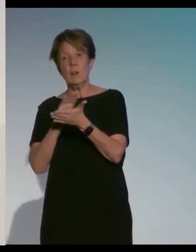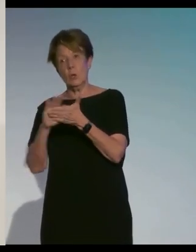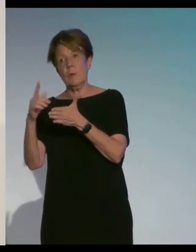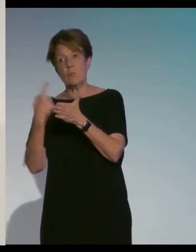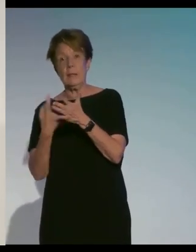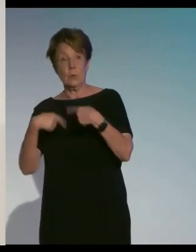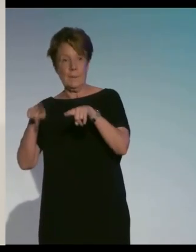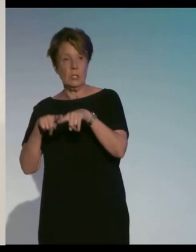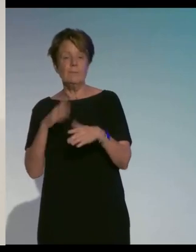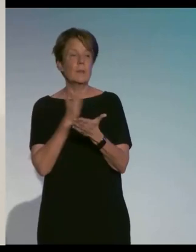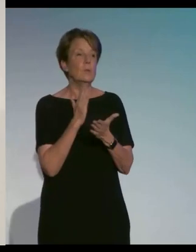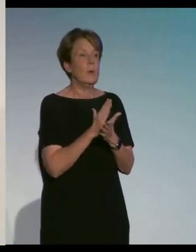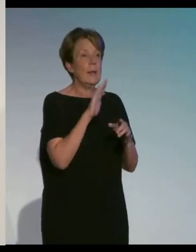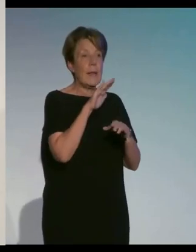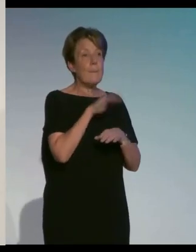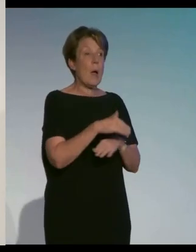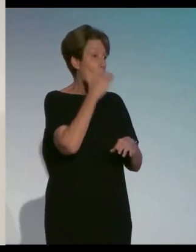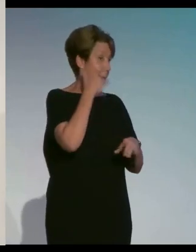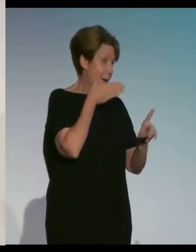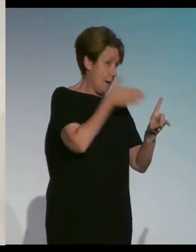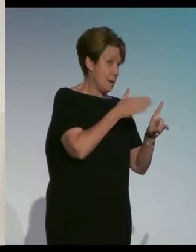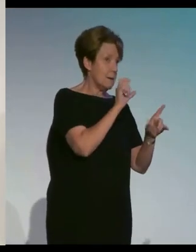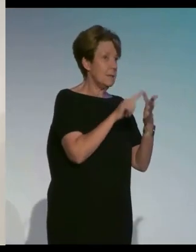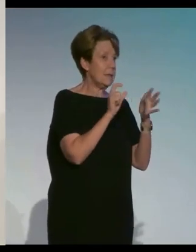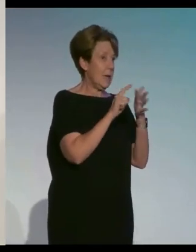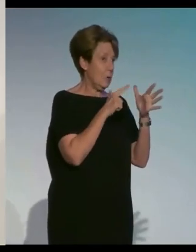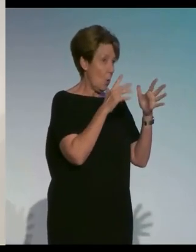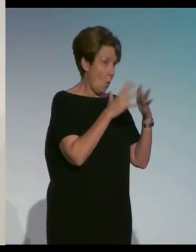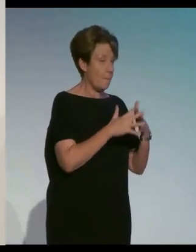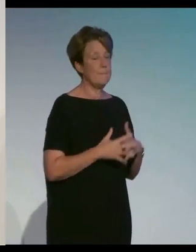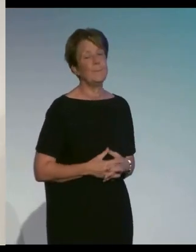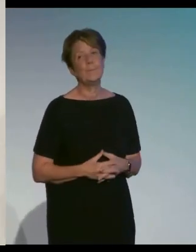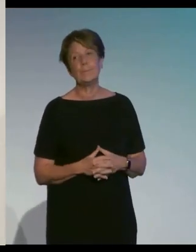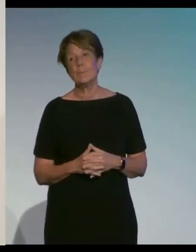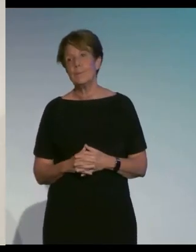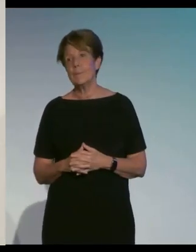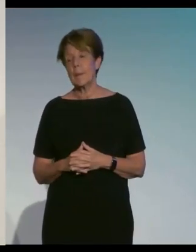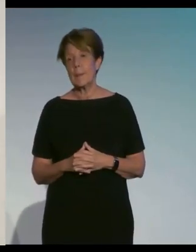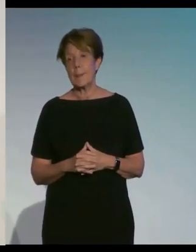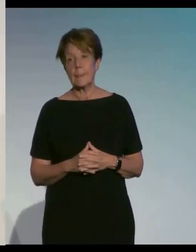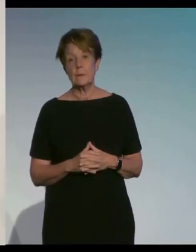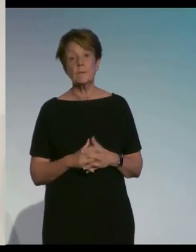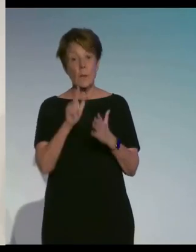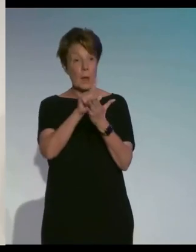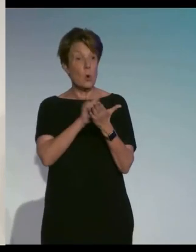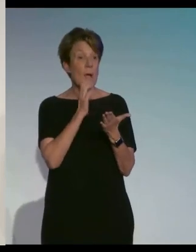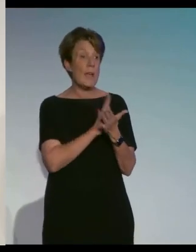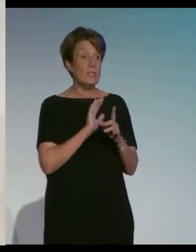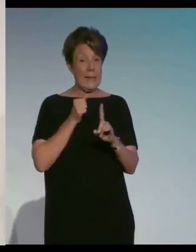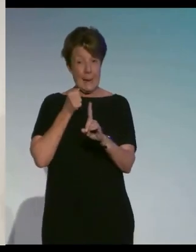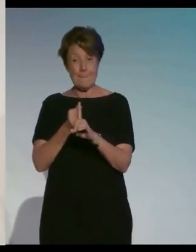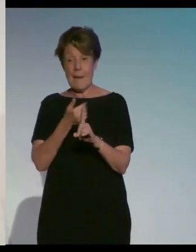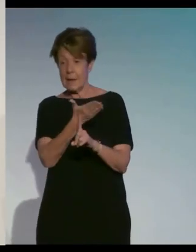it's about women as well, CEDAW. And since this is a law that is impacting women in Sri